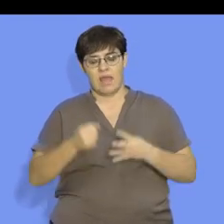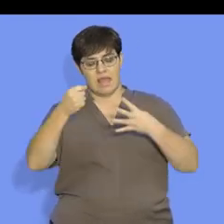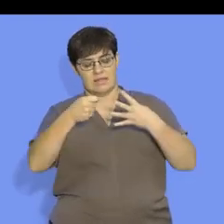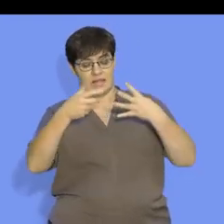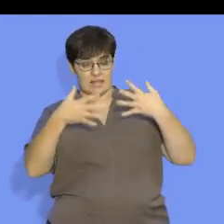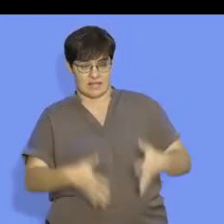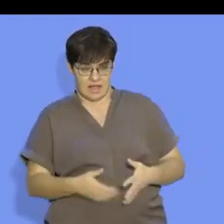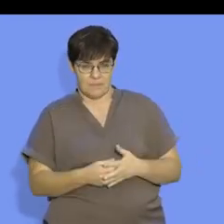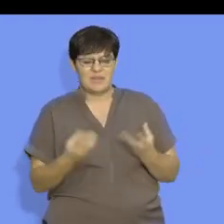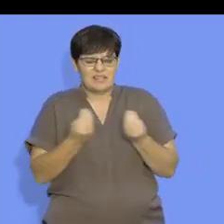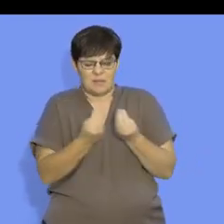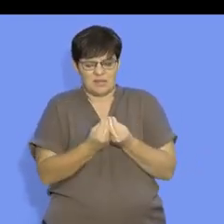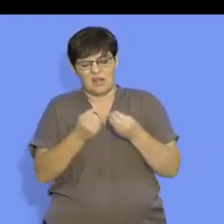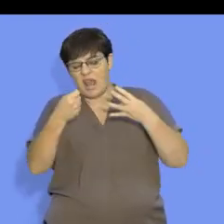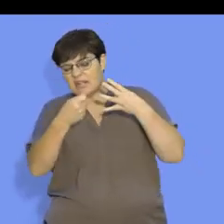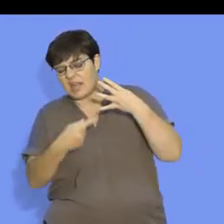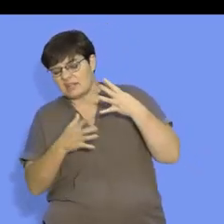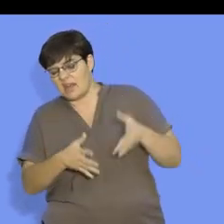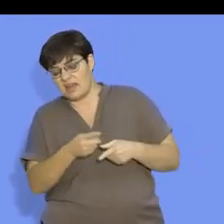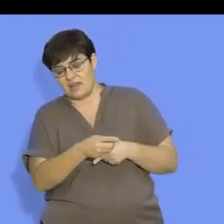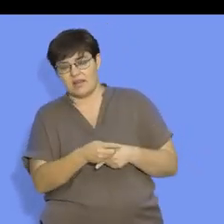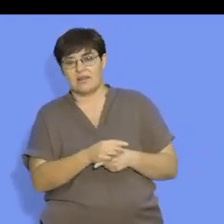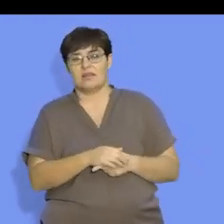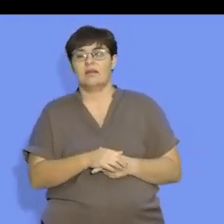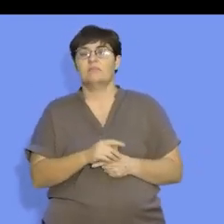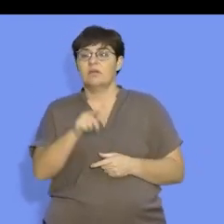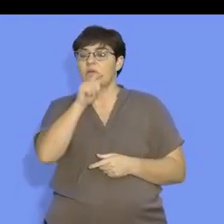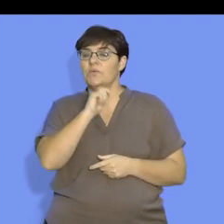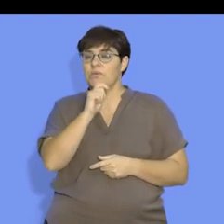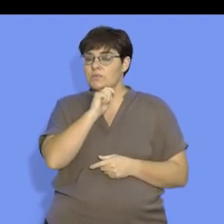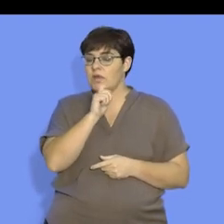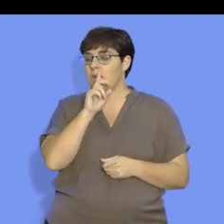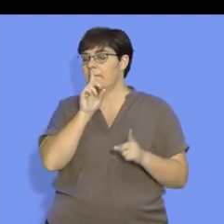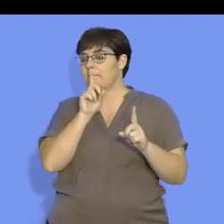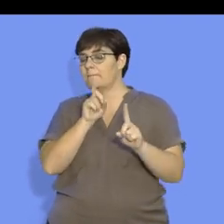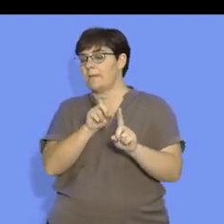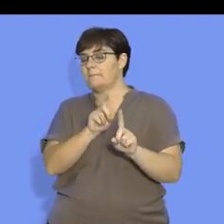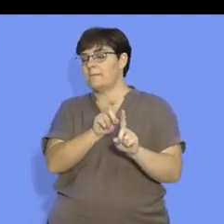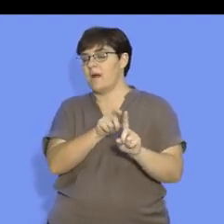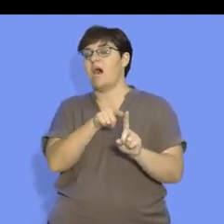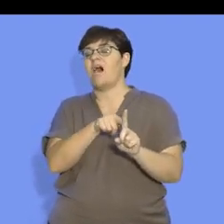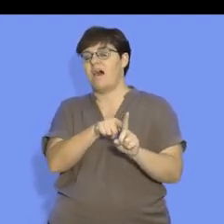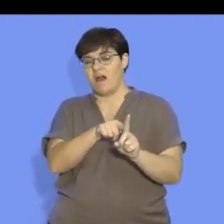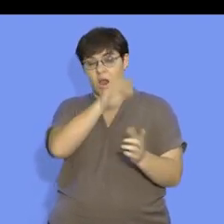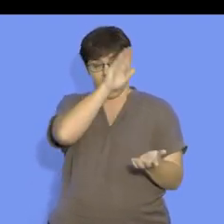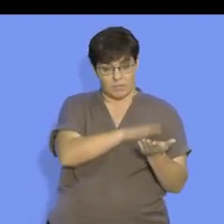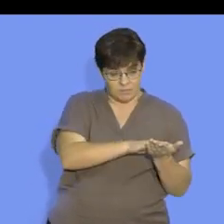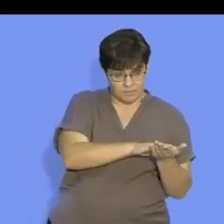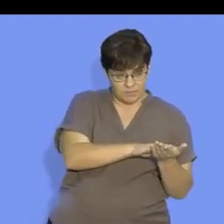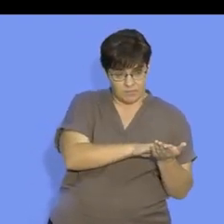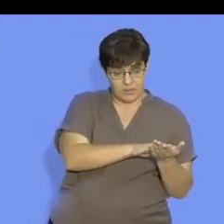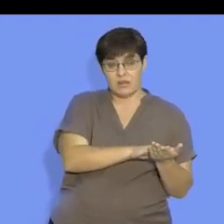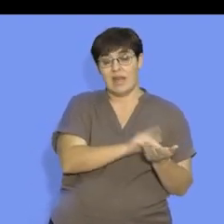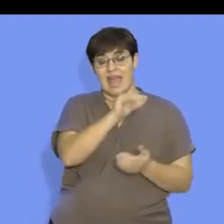talking about indicators as substances, okay? And that are used to keep track when